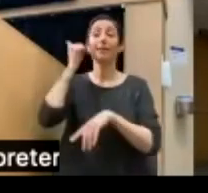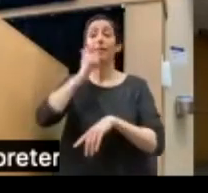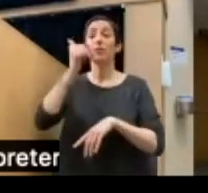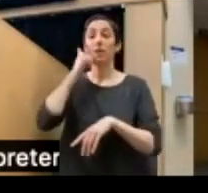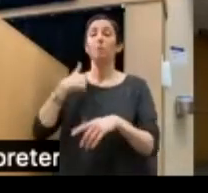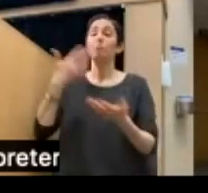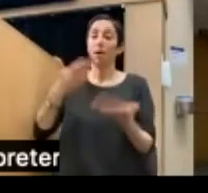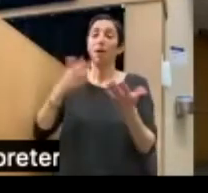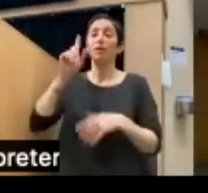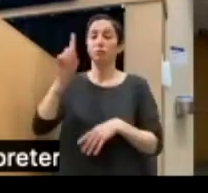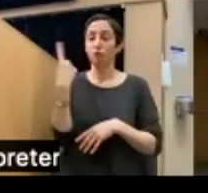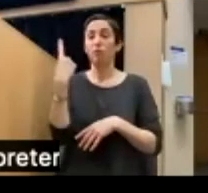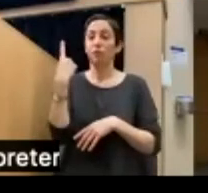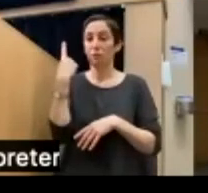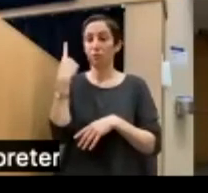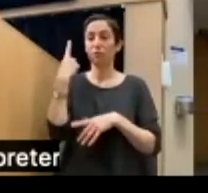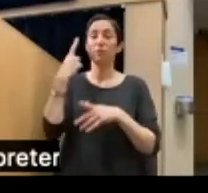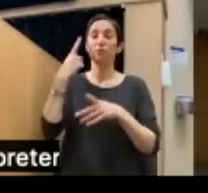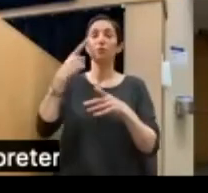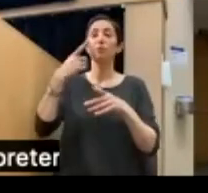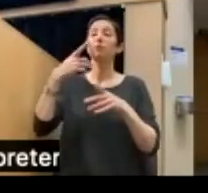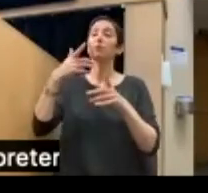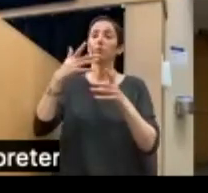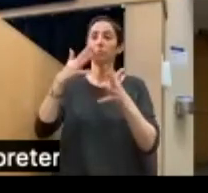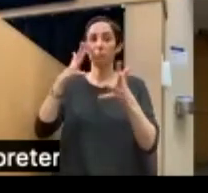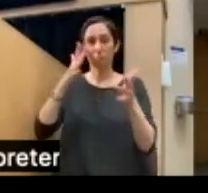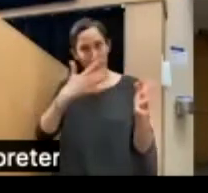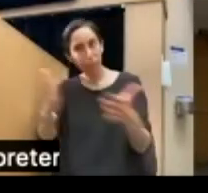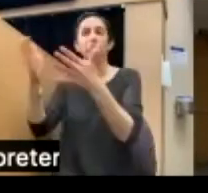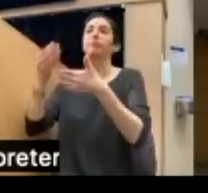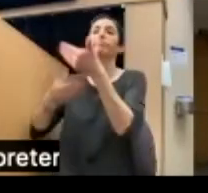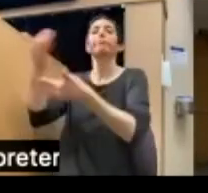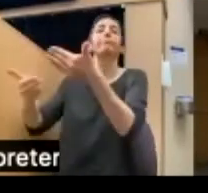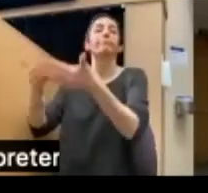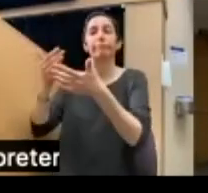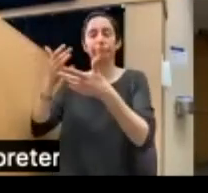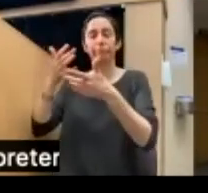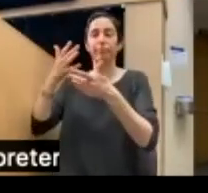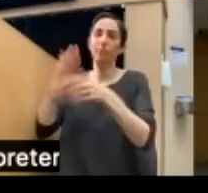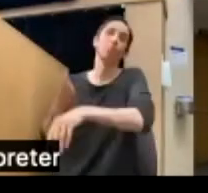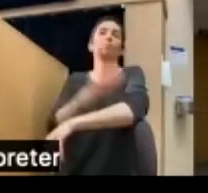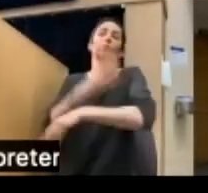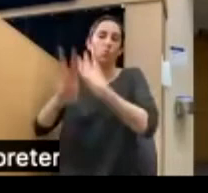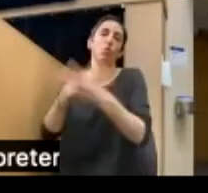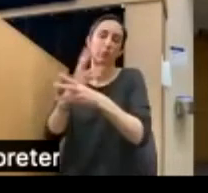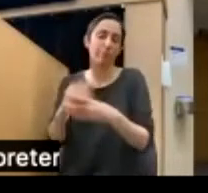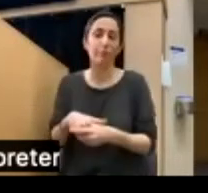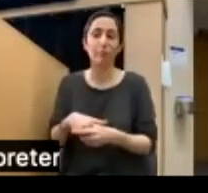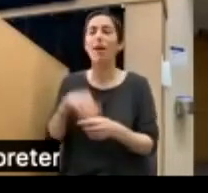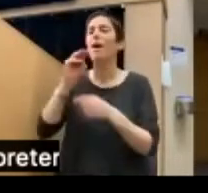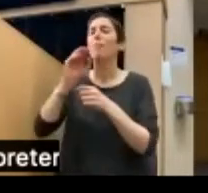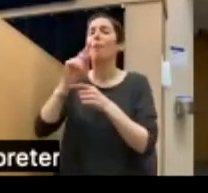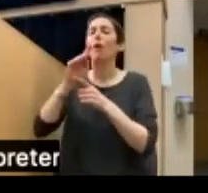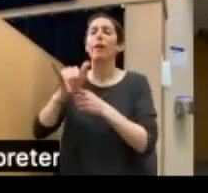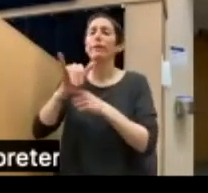because studies done by Sonia Lubomirsky have supported this. And it's quite interesting because, you know, doing like 5 random acts